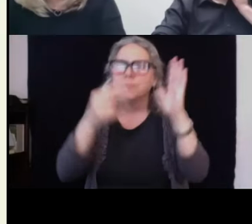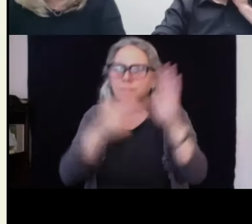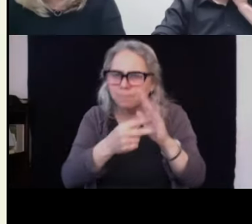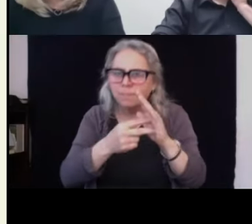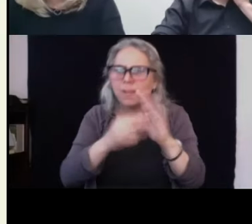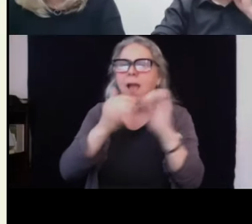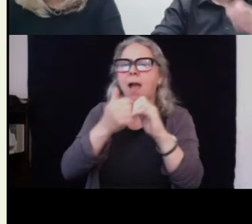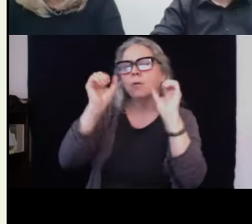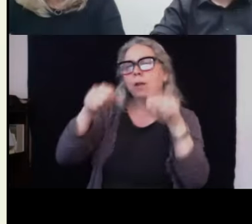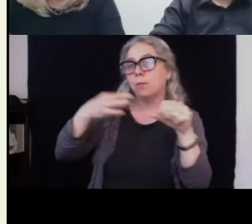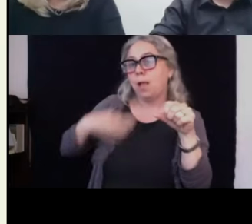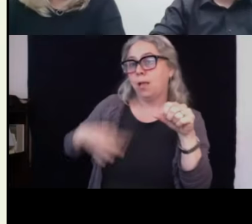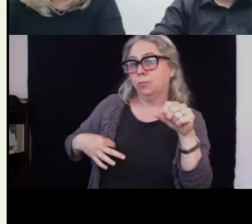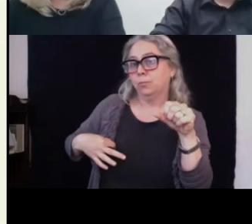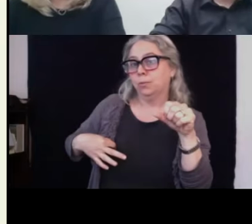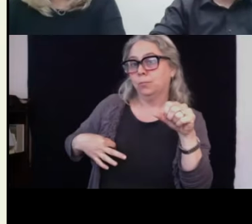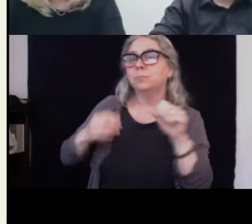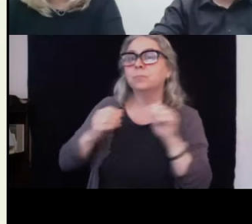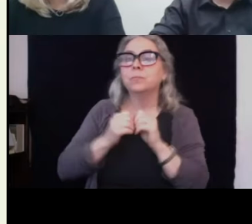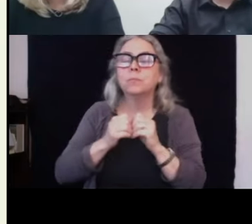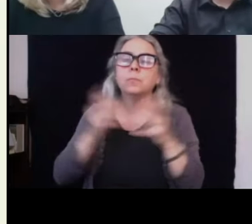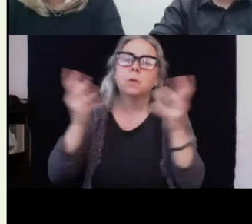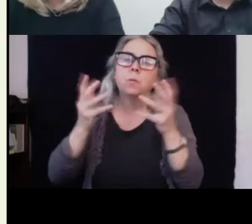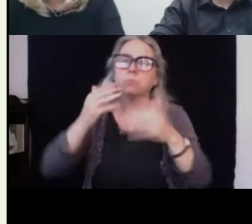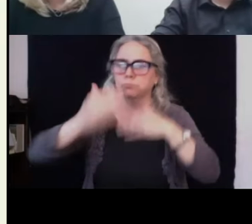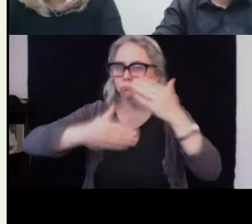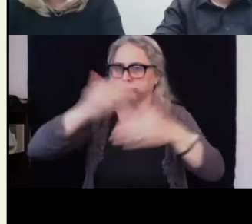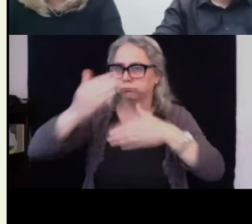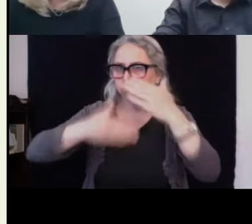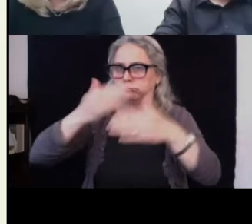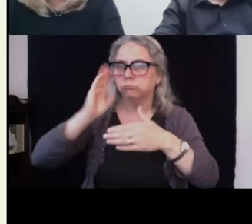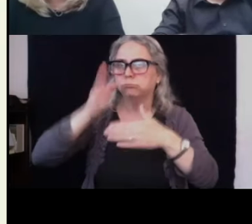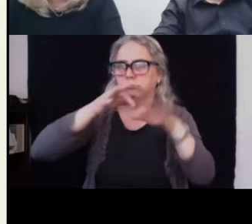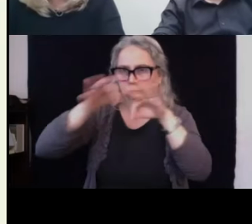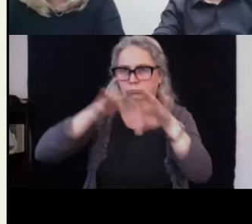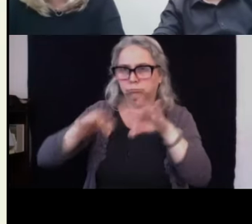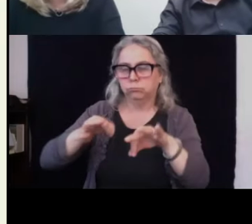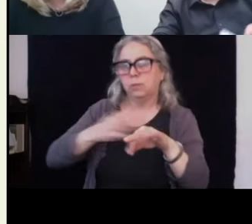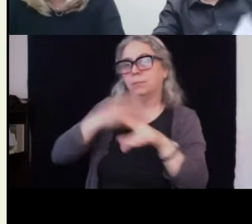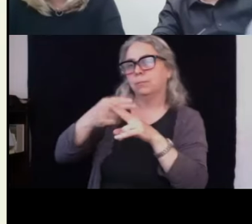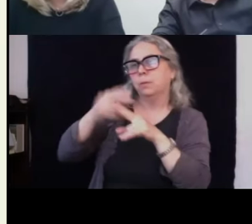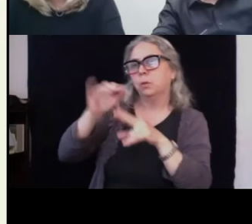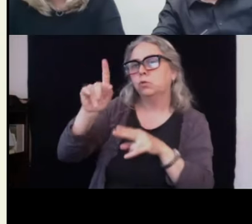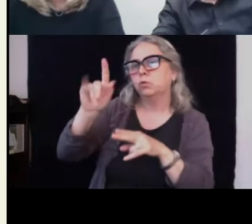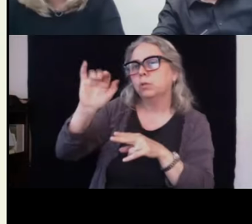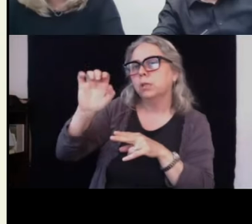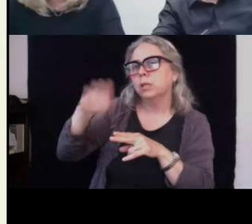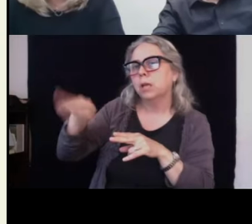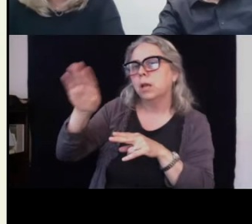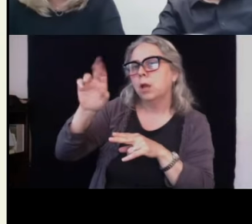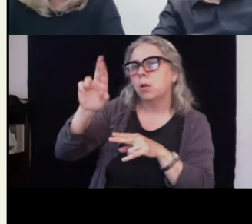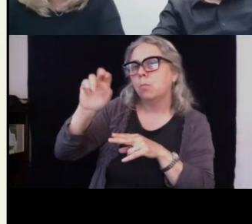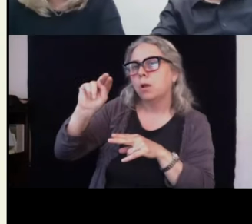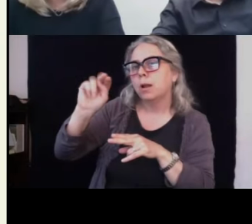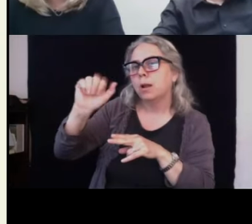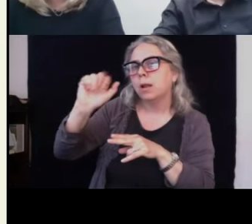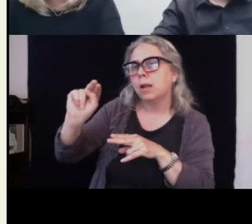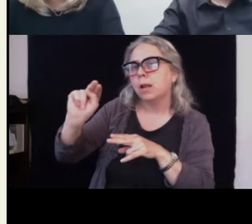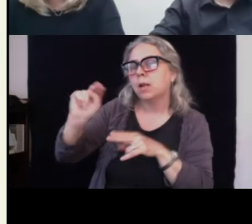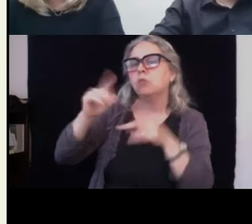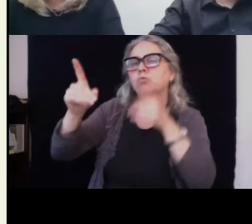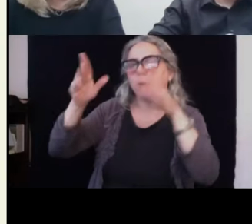be eligible? And what is the process? I am Julie Brennan. I'm the Director of Behavioral Services here at Pine